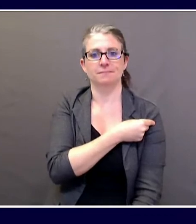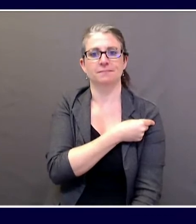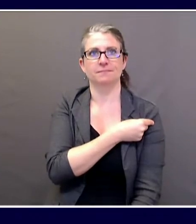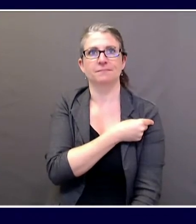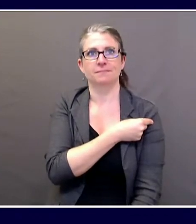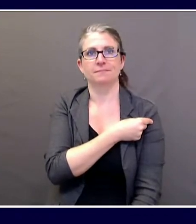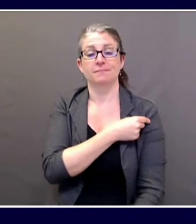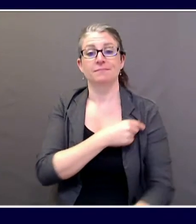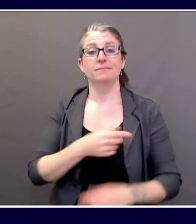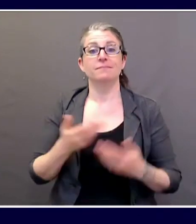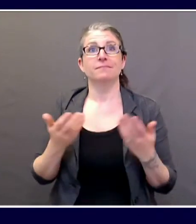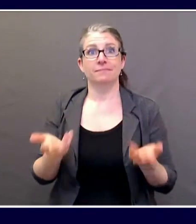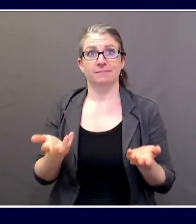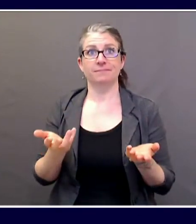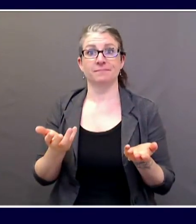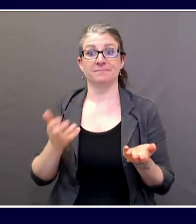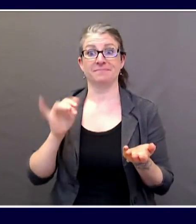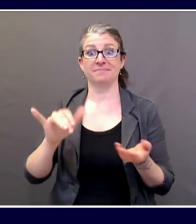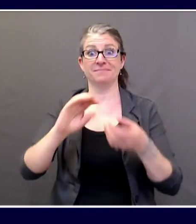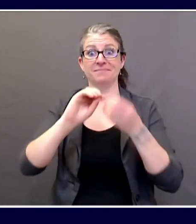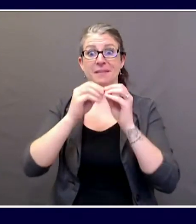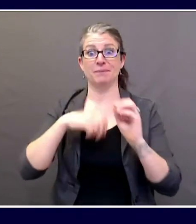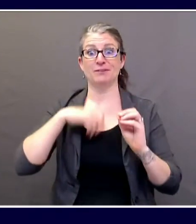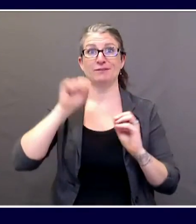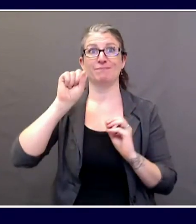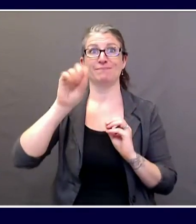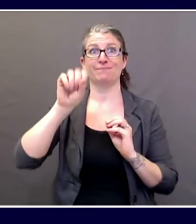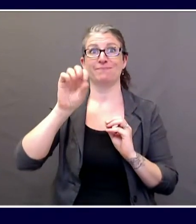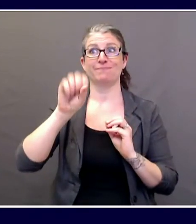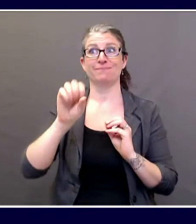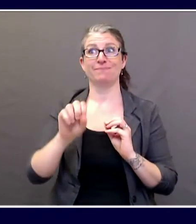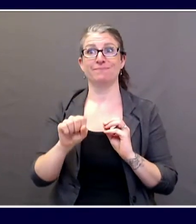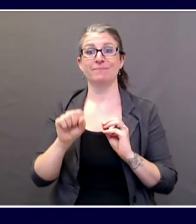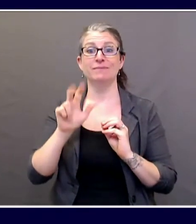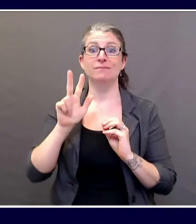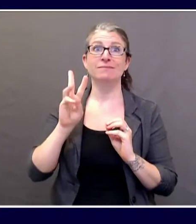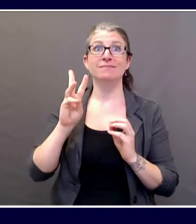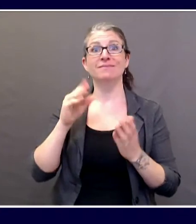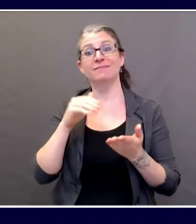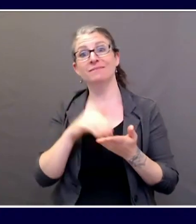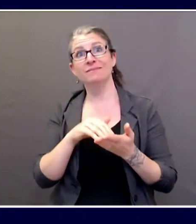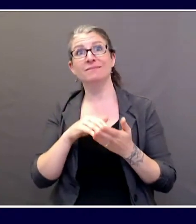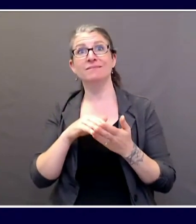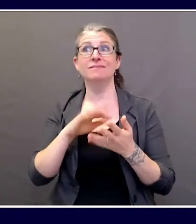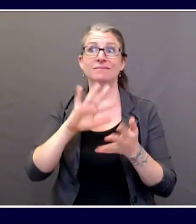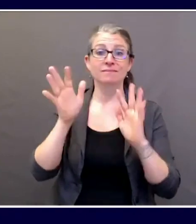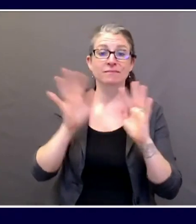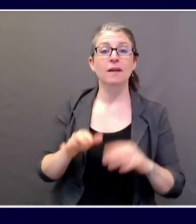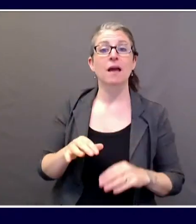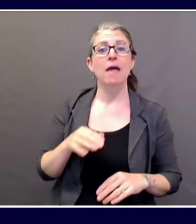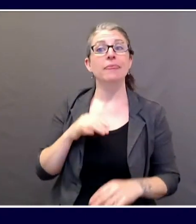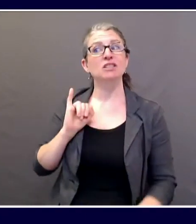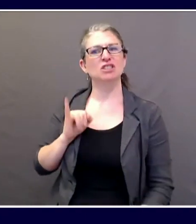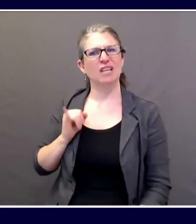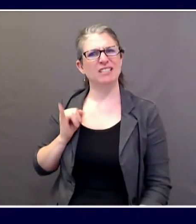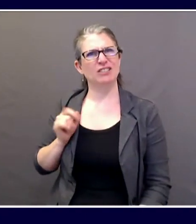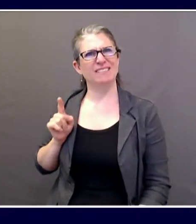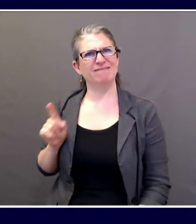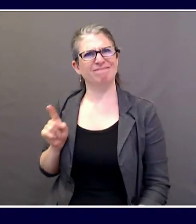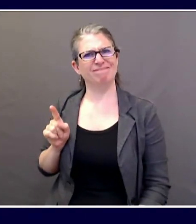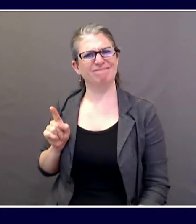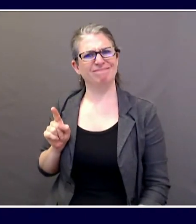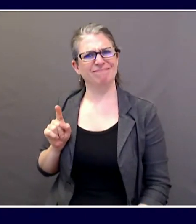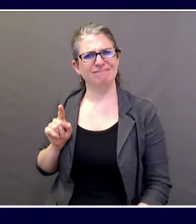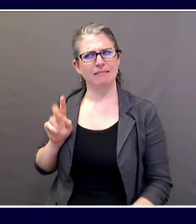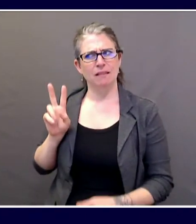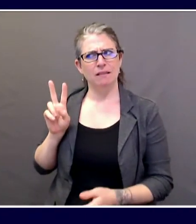that number represents a decrease of about 18,100 doses of vaccine